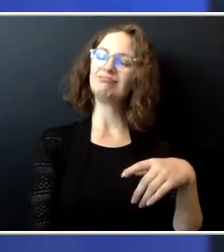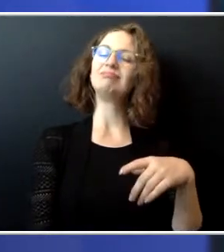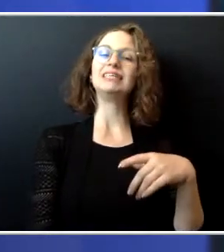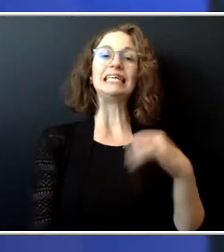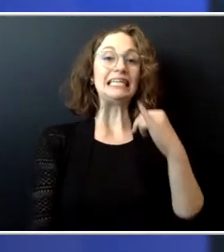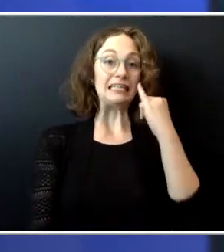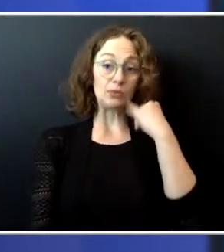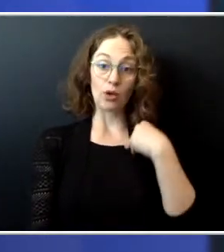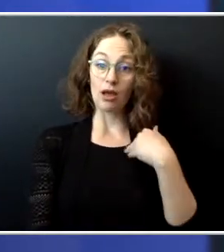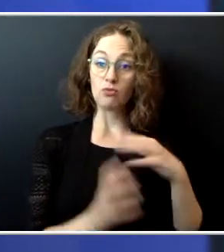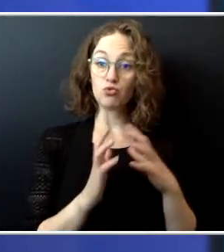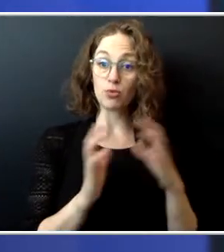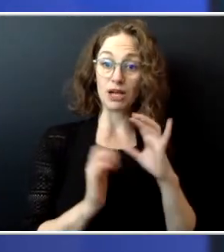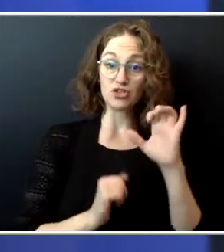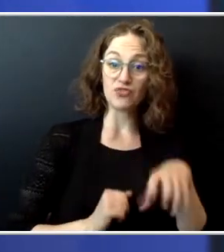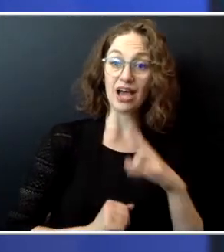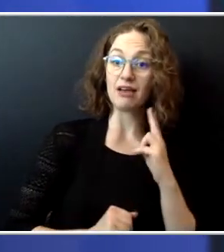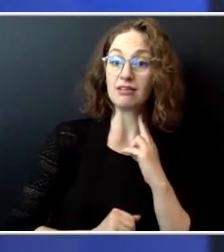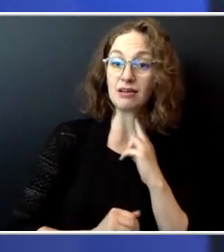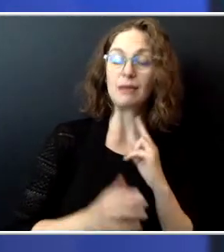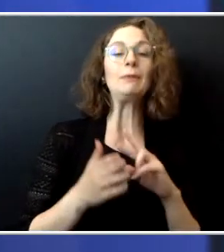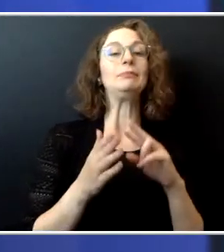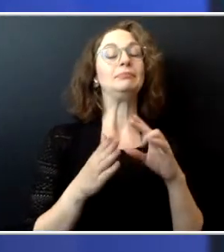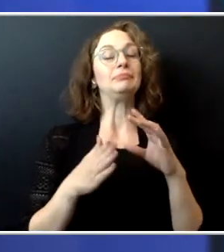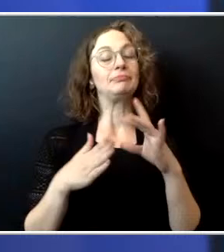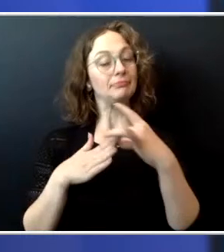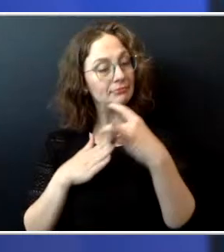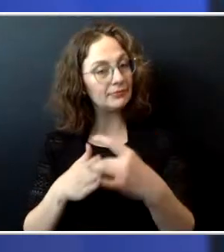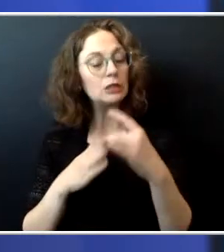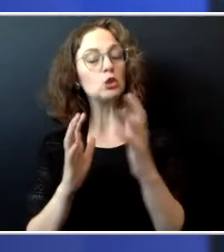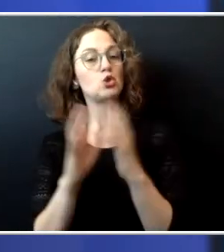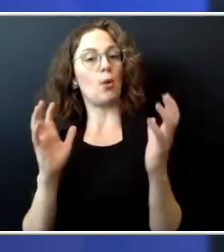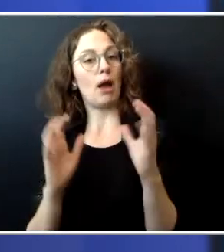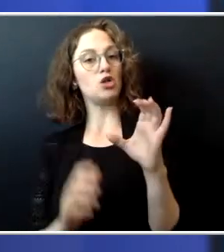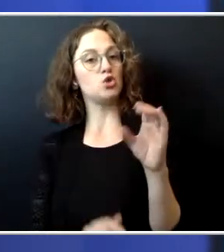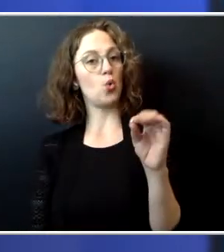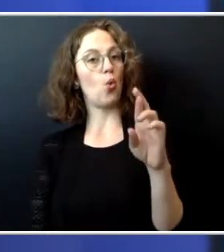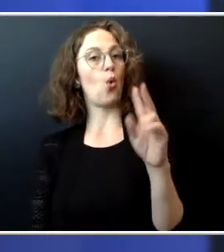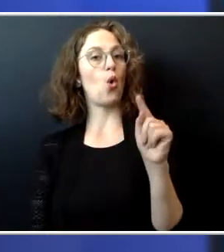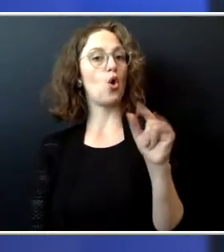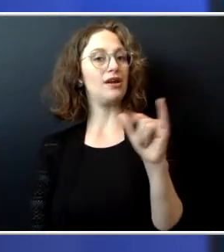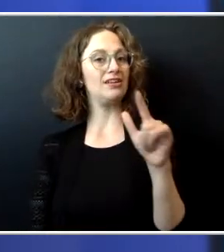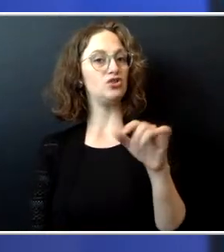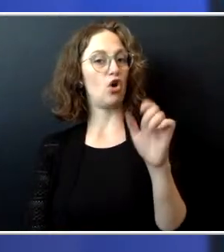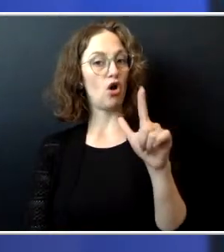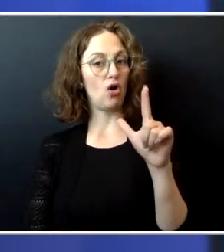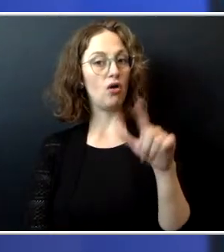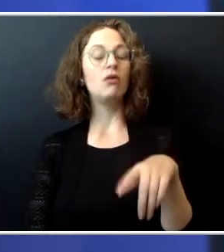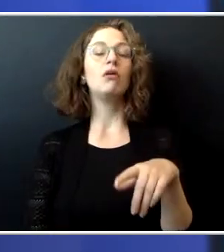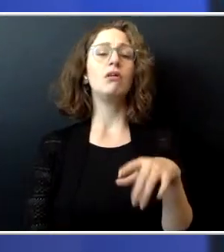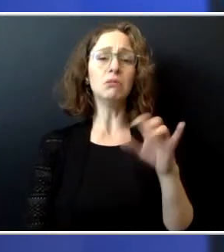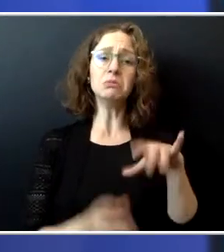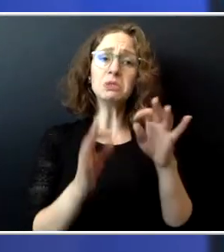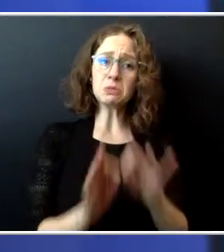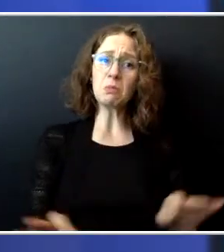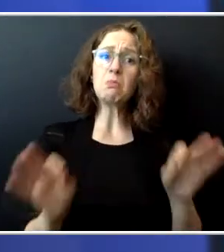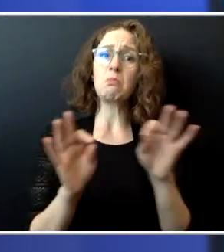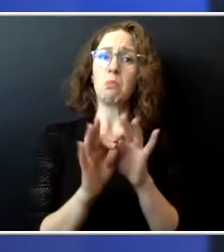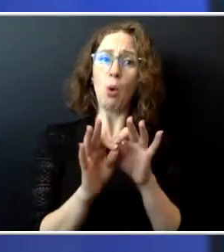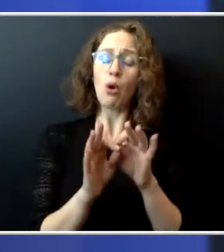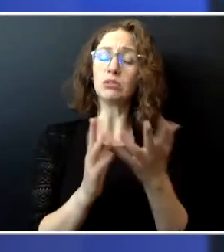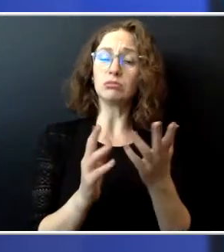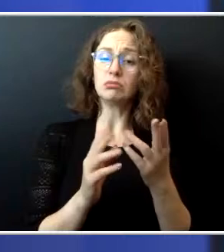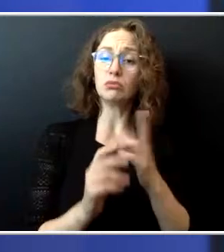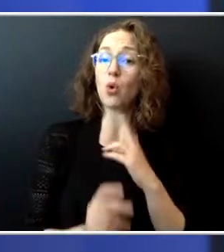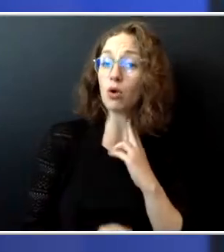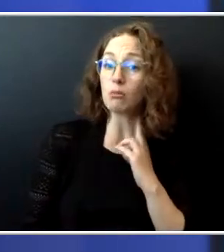ACTH, then you have too much cortisol. Like I mentioned earlier, cortisol is important. Cortisol is one of the stress hormones. We cannot live